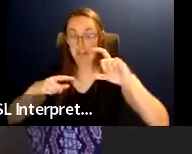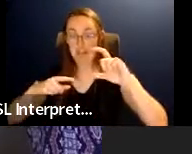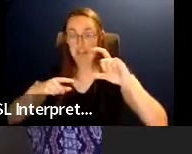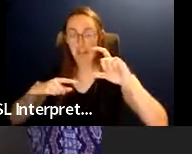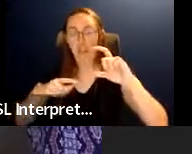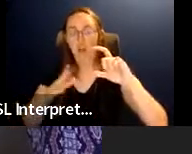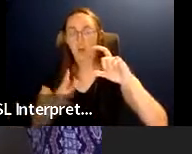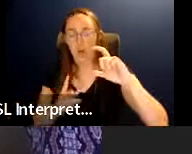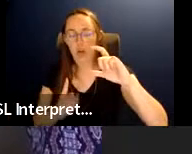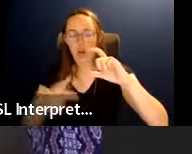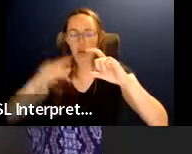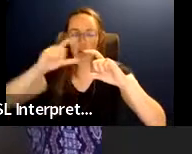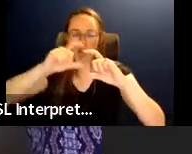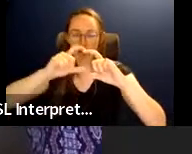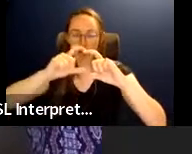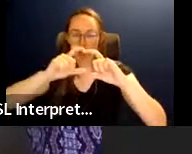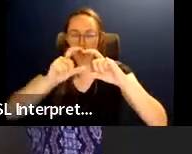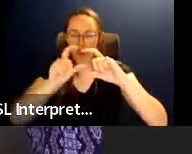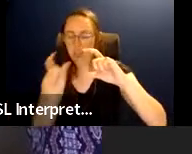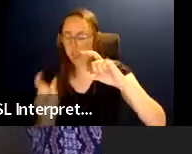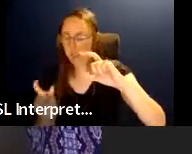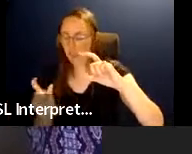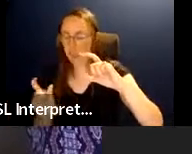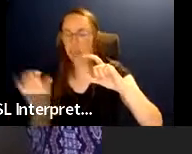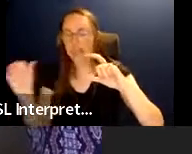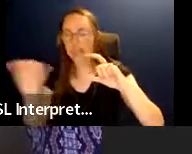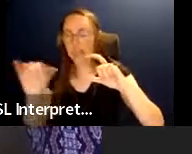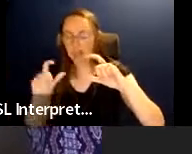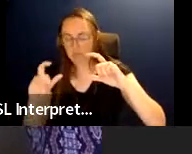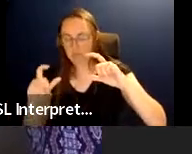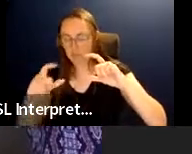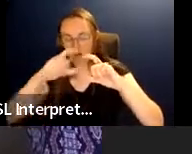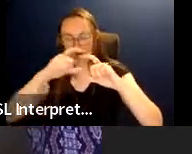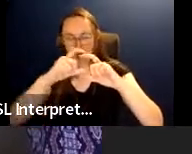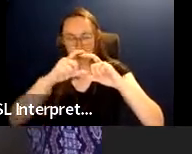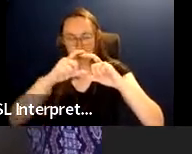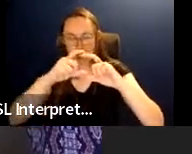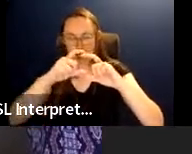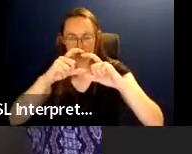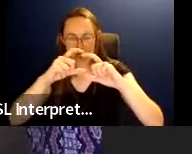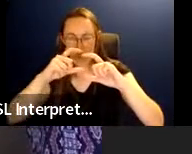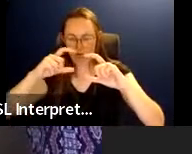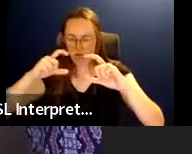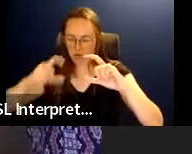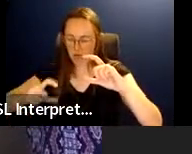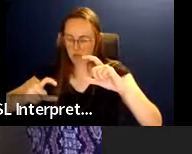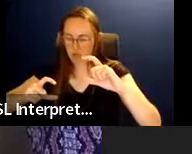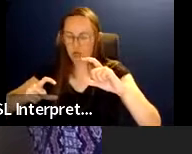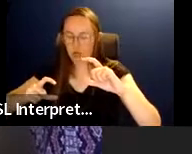half of a piece of the one wrap.